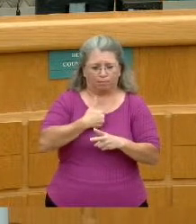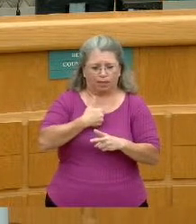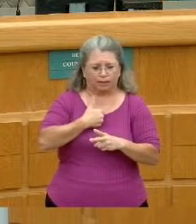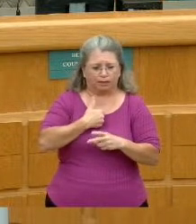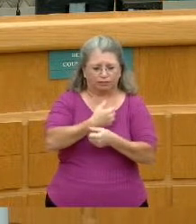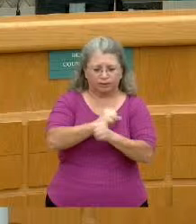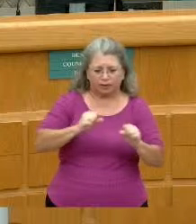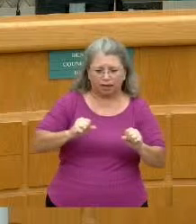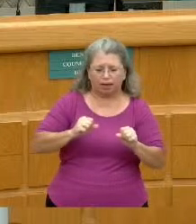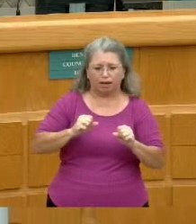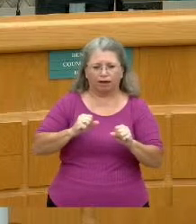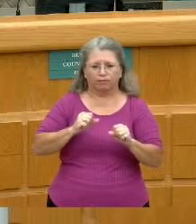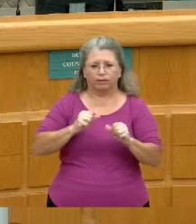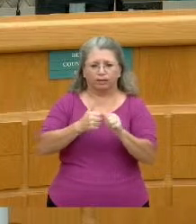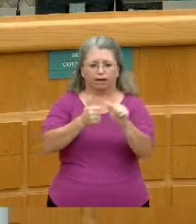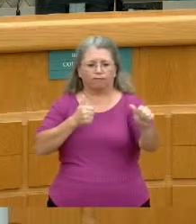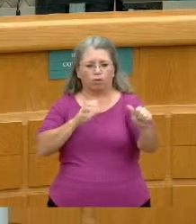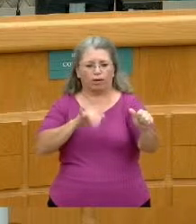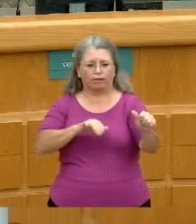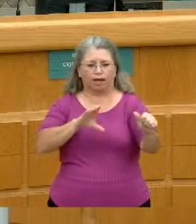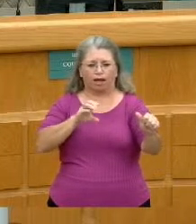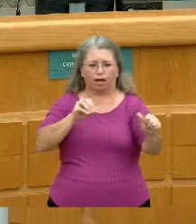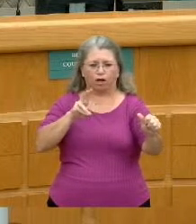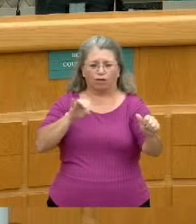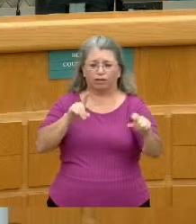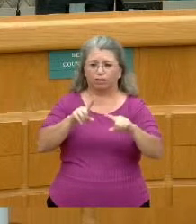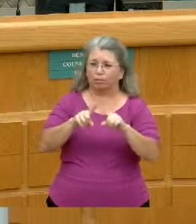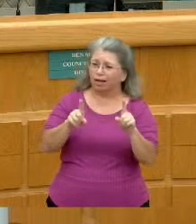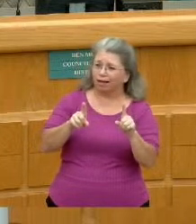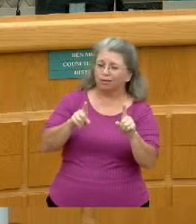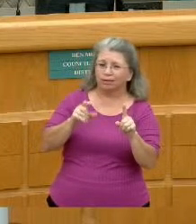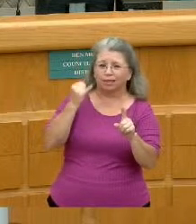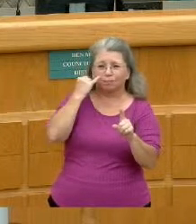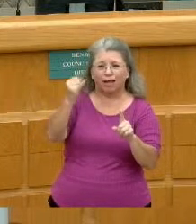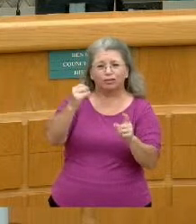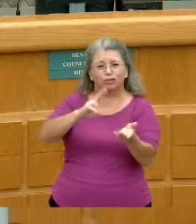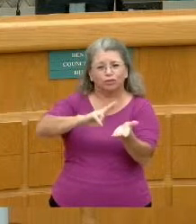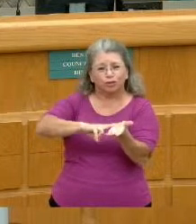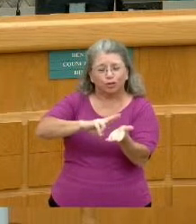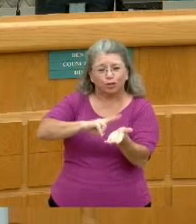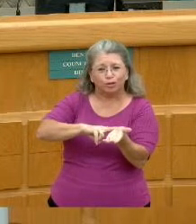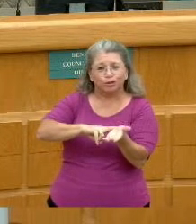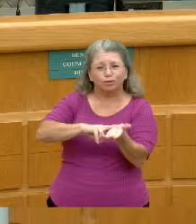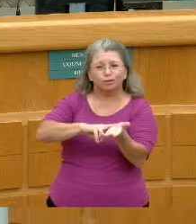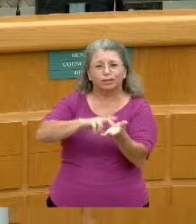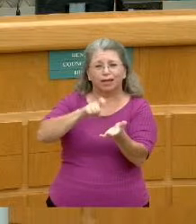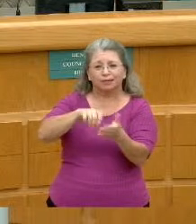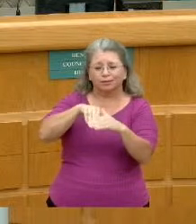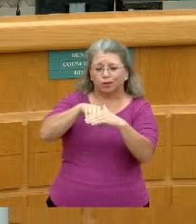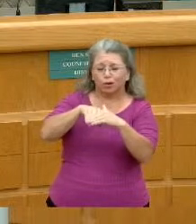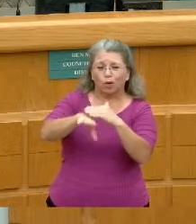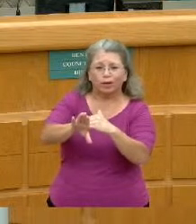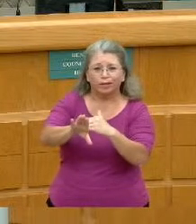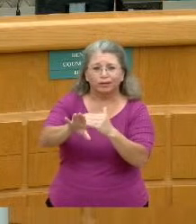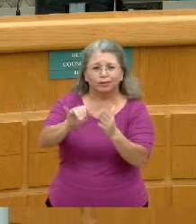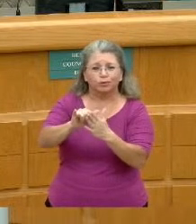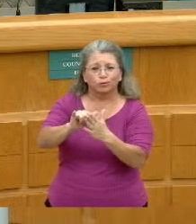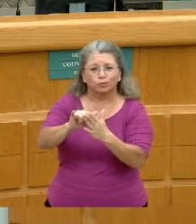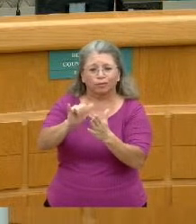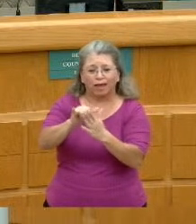COVID-free? But it must be real difficult for a nurse going into a much more complicated environment every